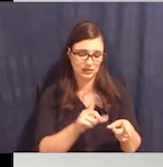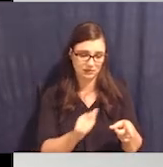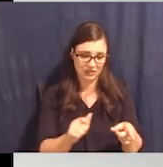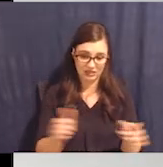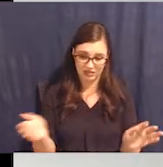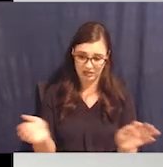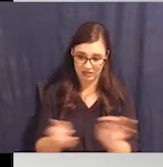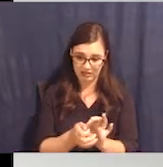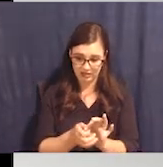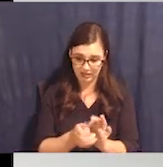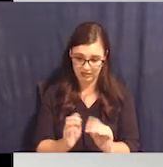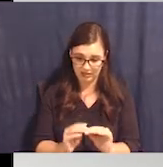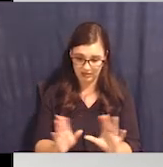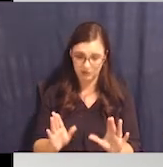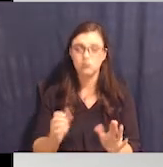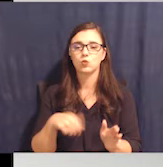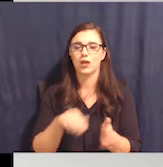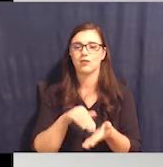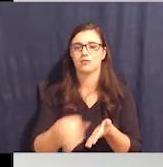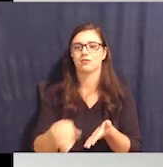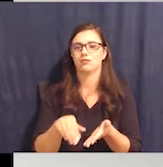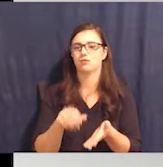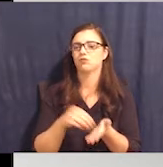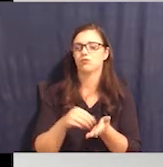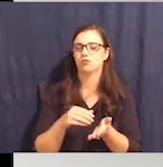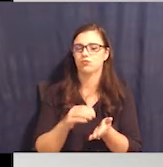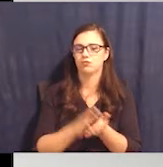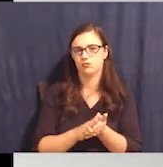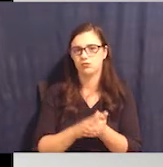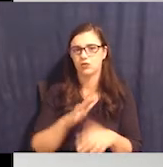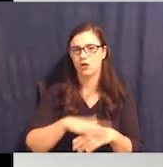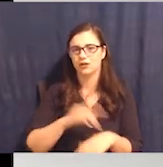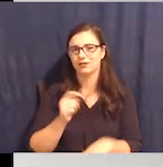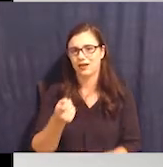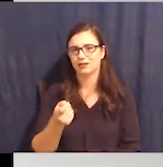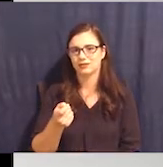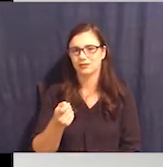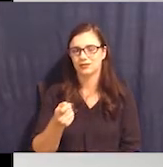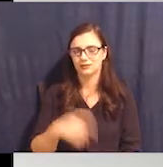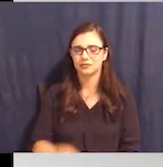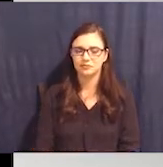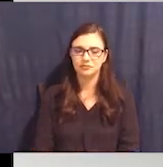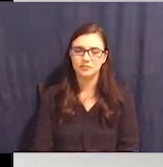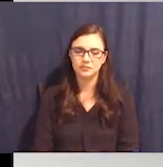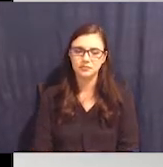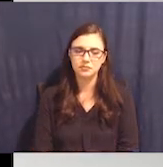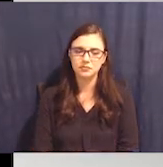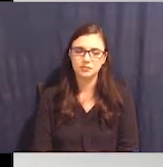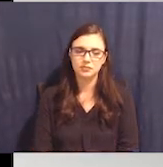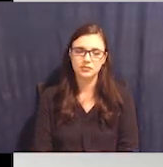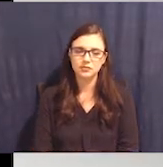and the disability, you can write it off on your income tax.